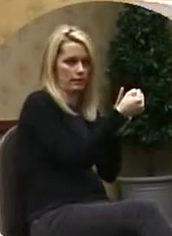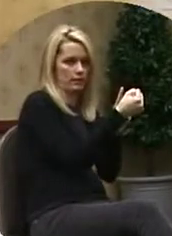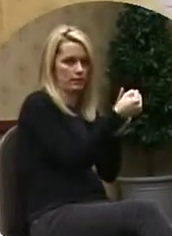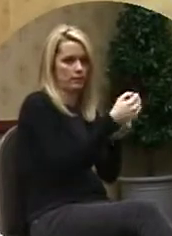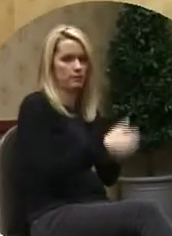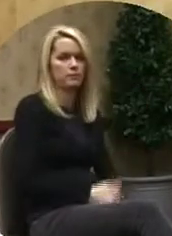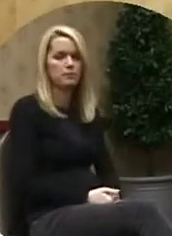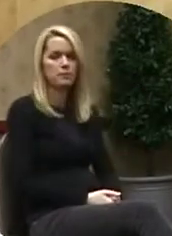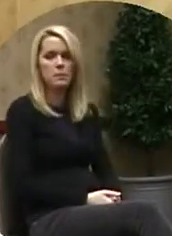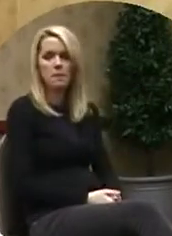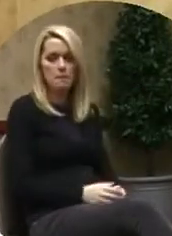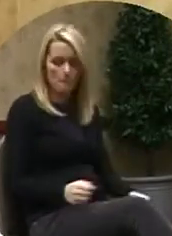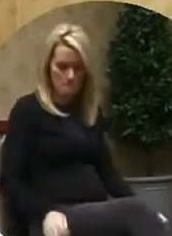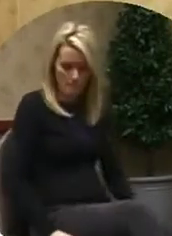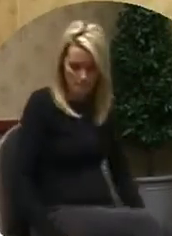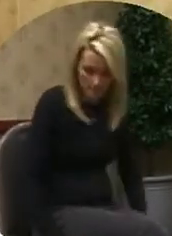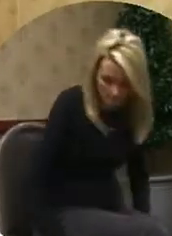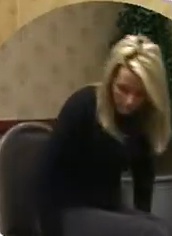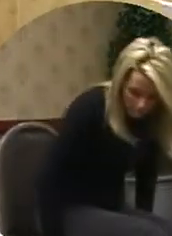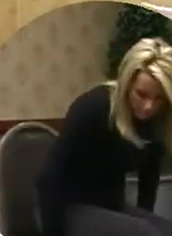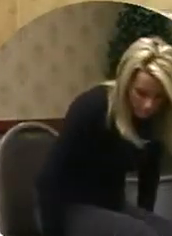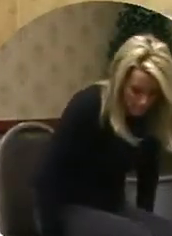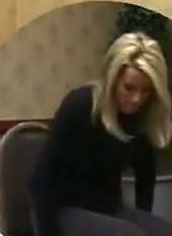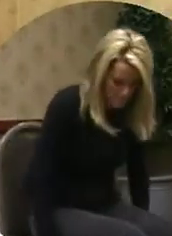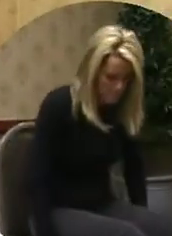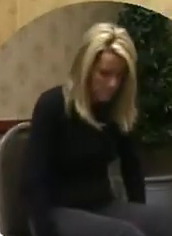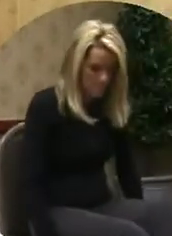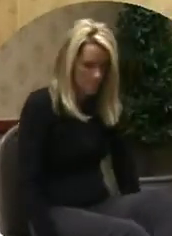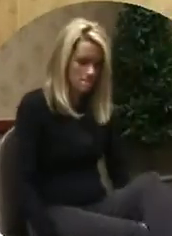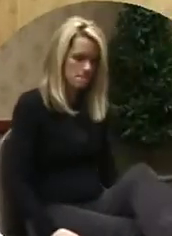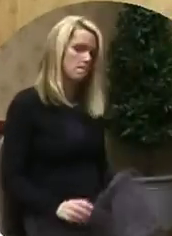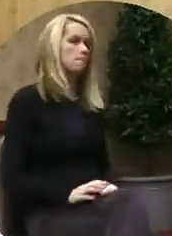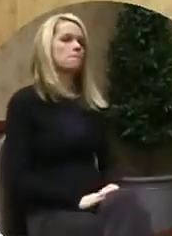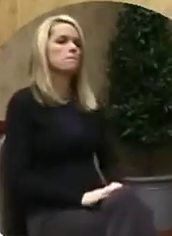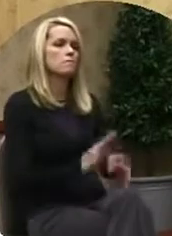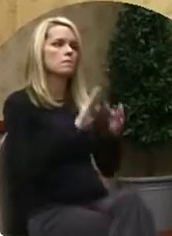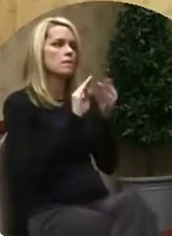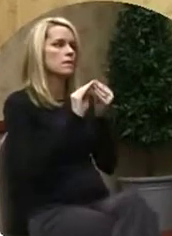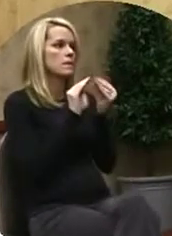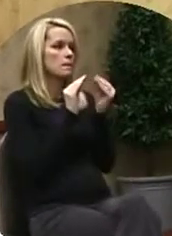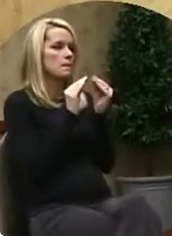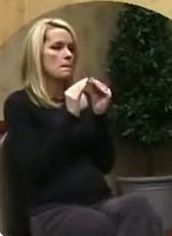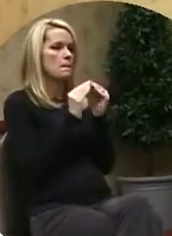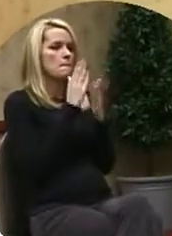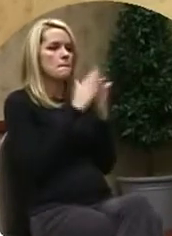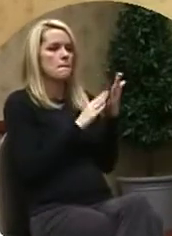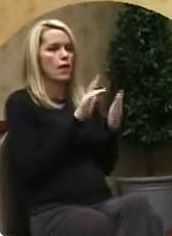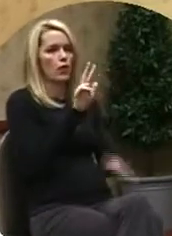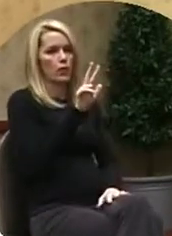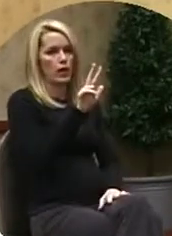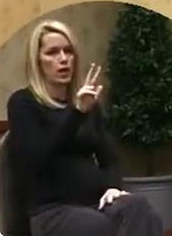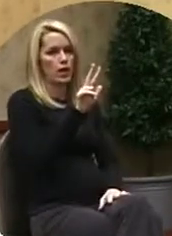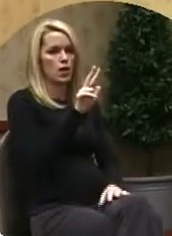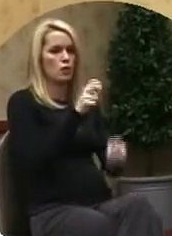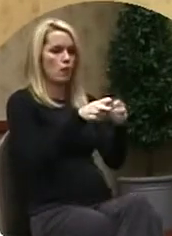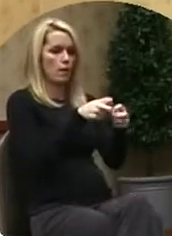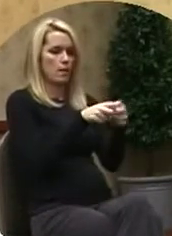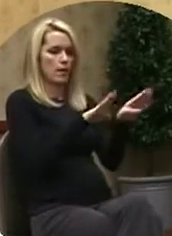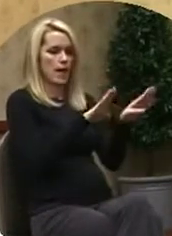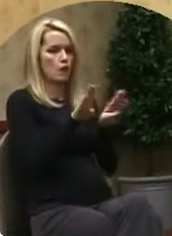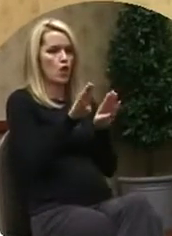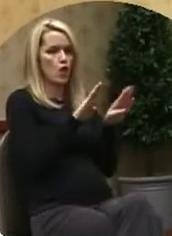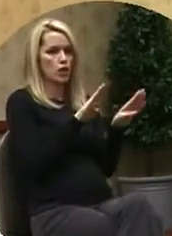Okay. Now the next piece is you take a look at section 3 there under the problem behaviors,